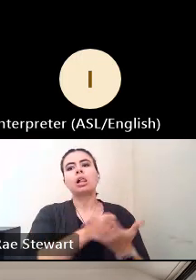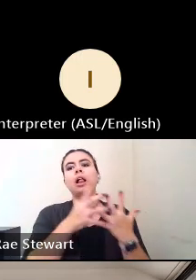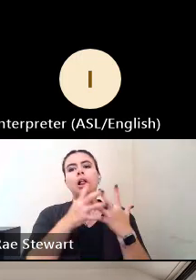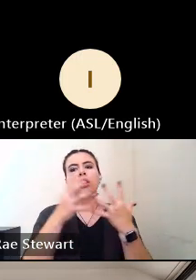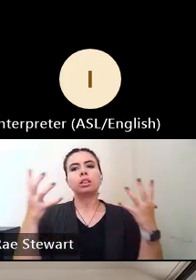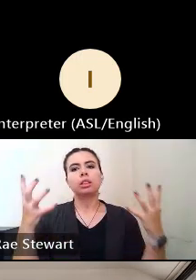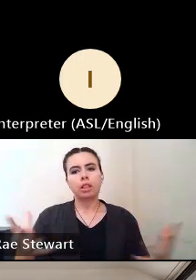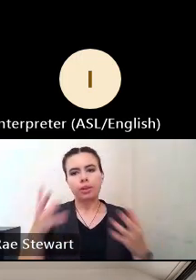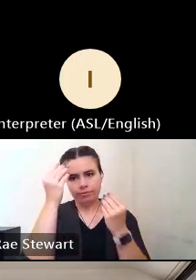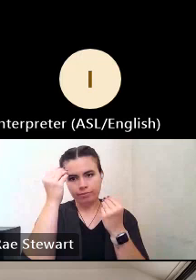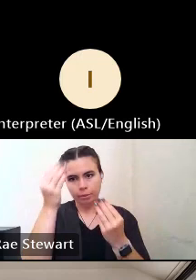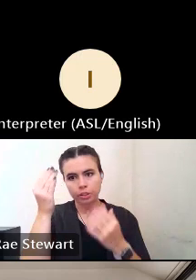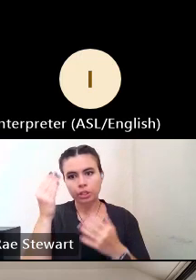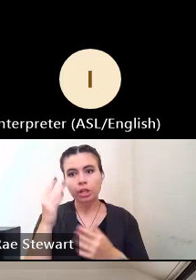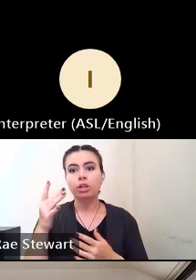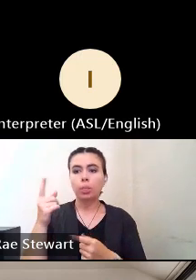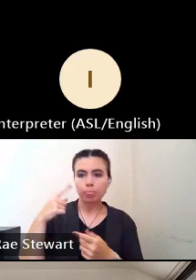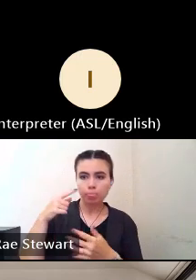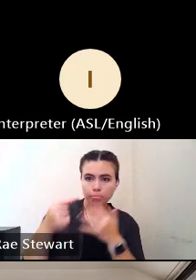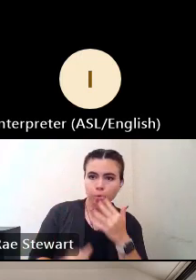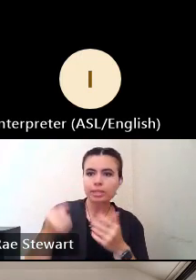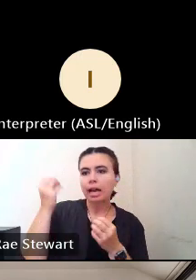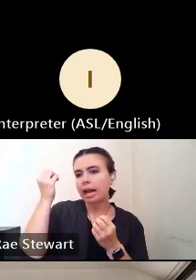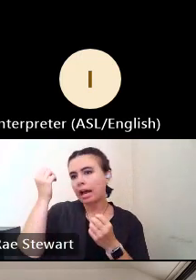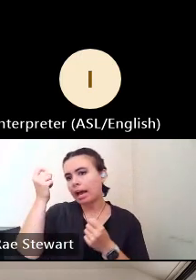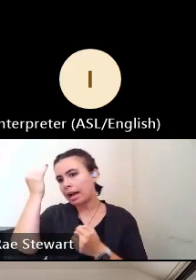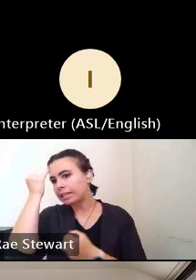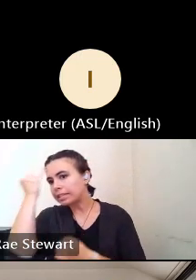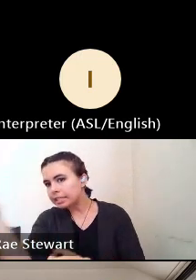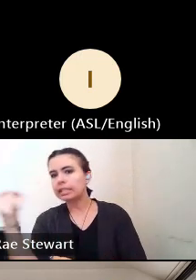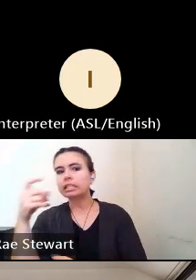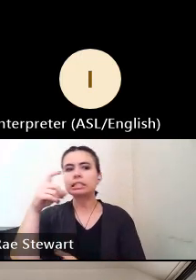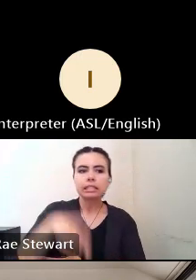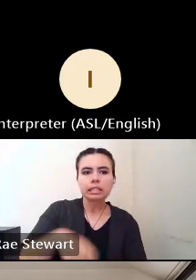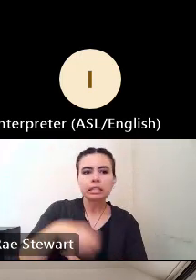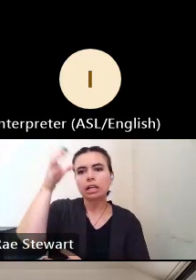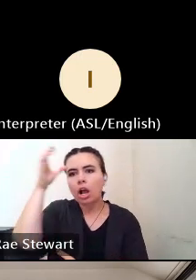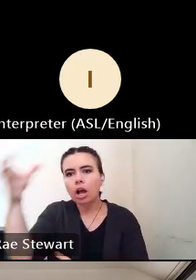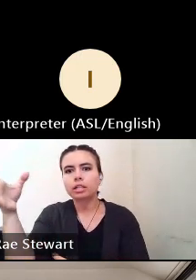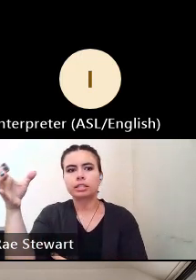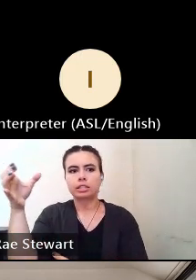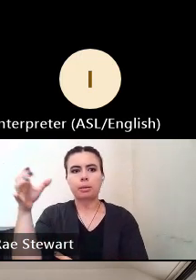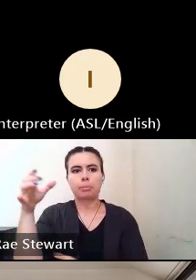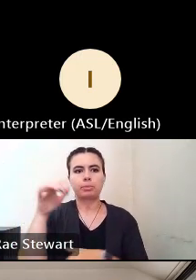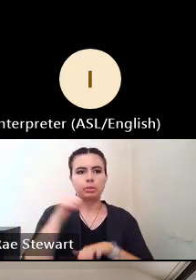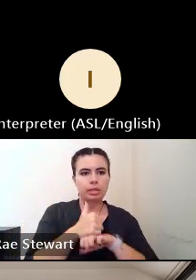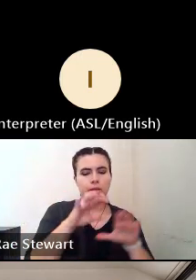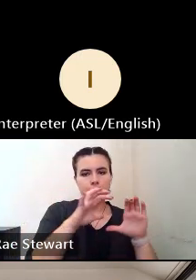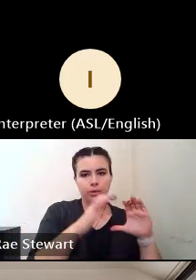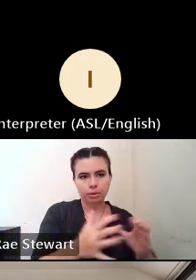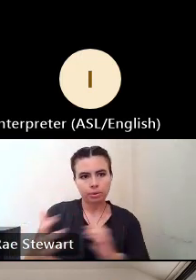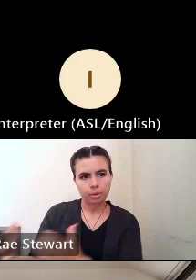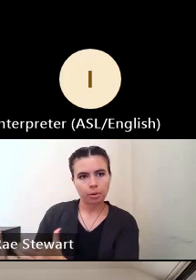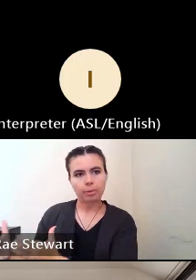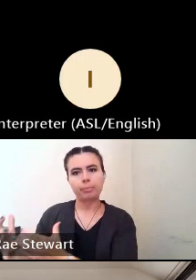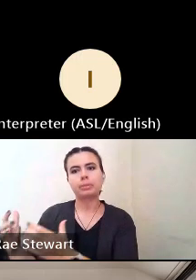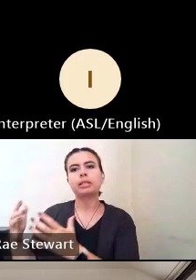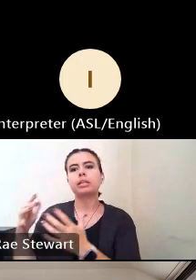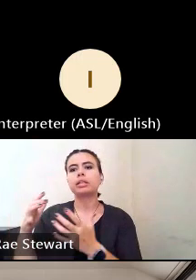ideas, those needs, those concepts were grouped by things that are similar to one another. And